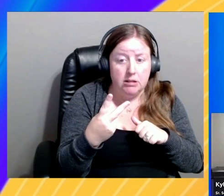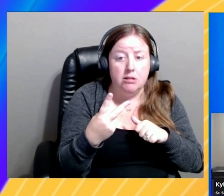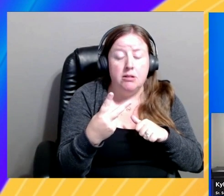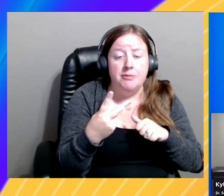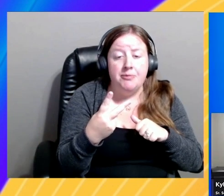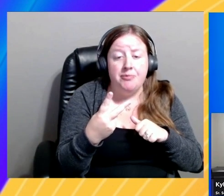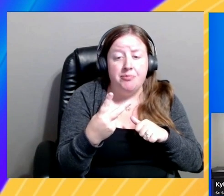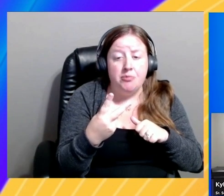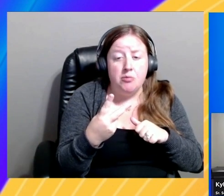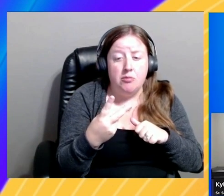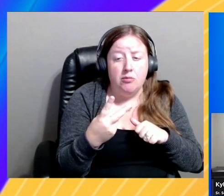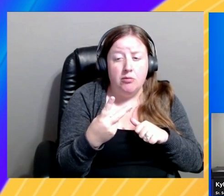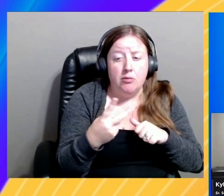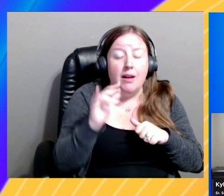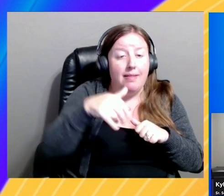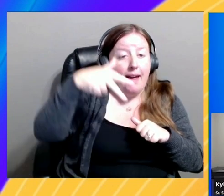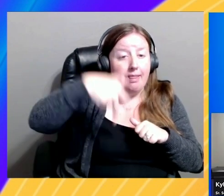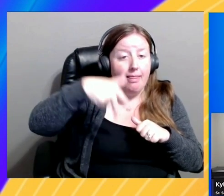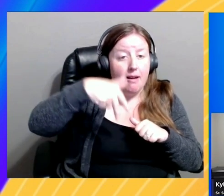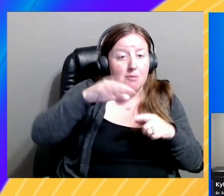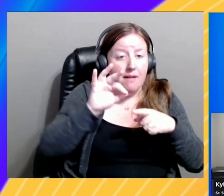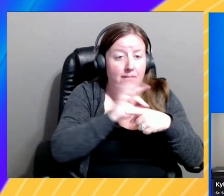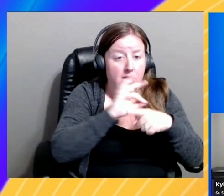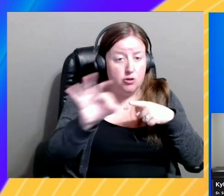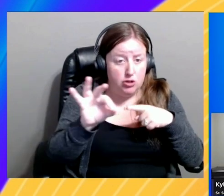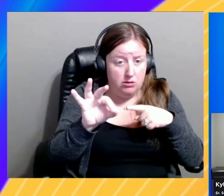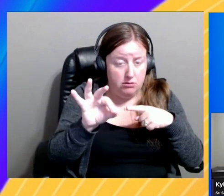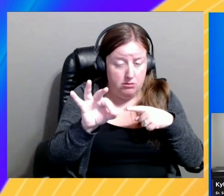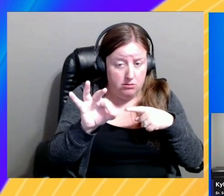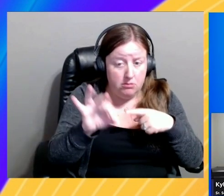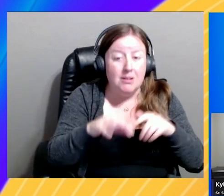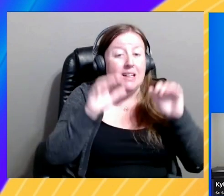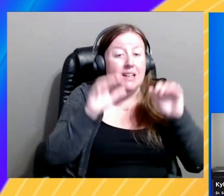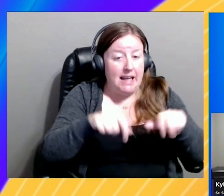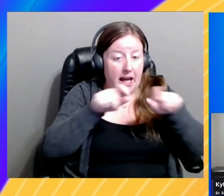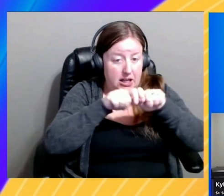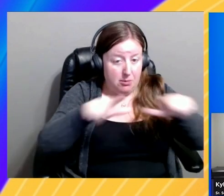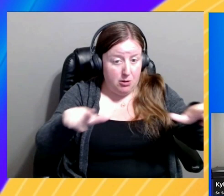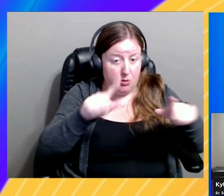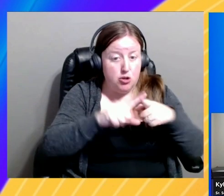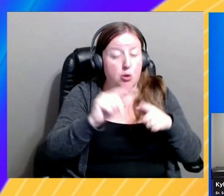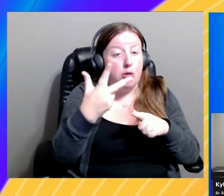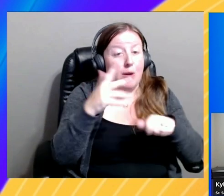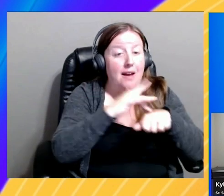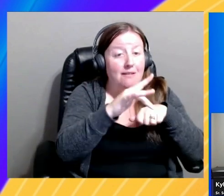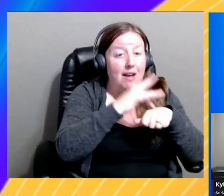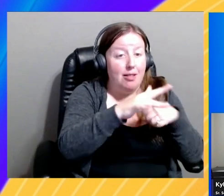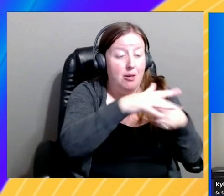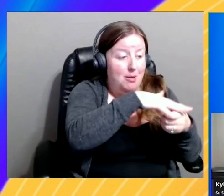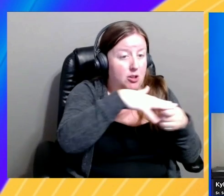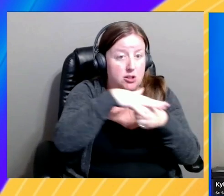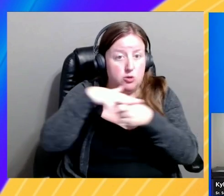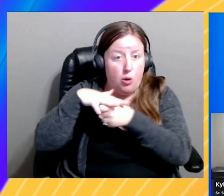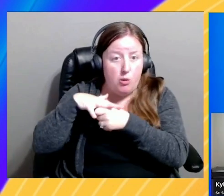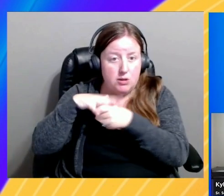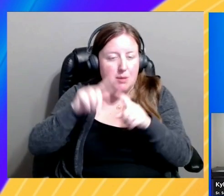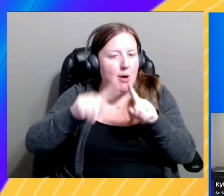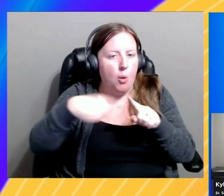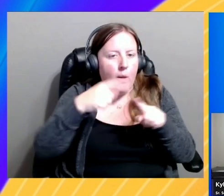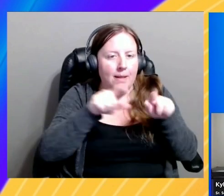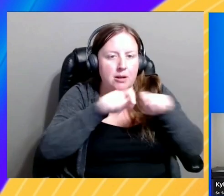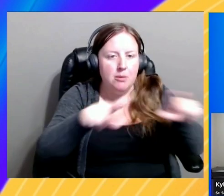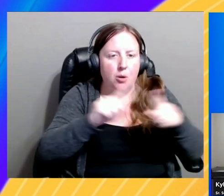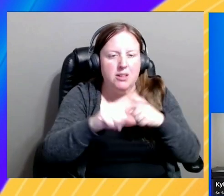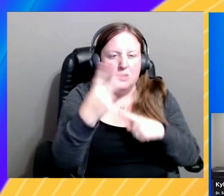this Lambda function can be deployed to 3 availability zones, but it's only deployed to 2, right?